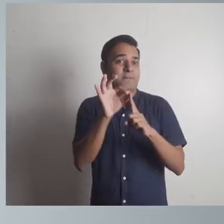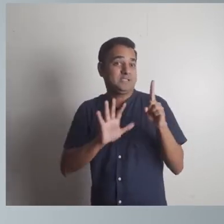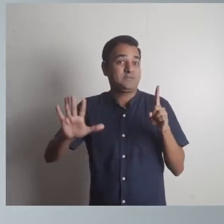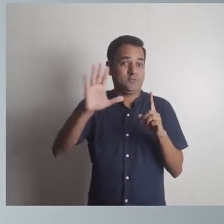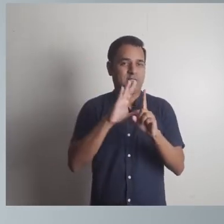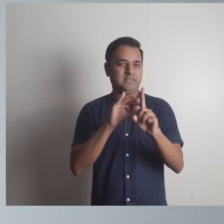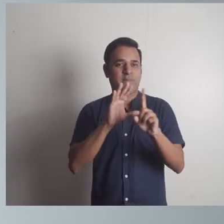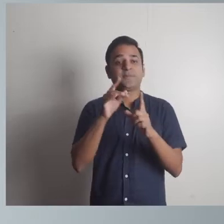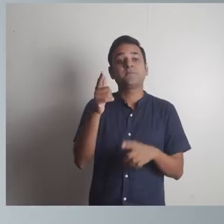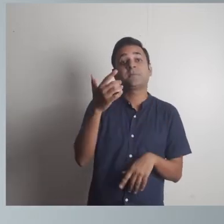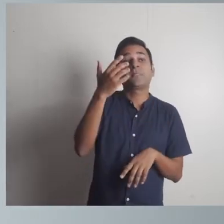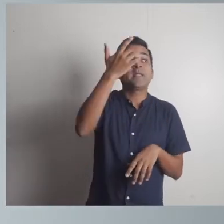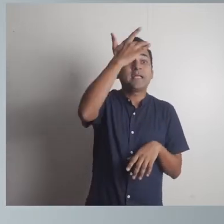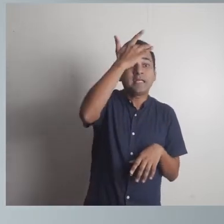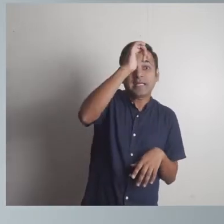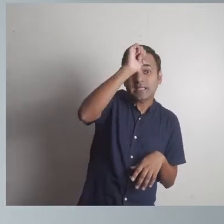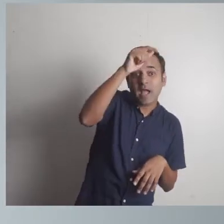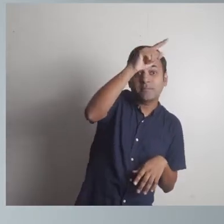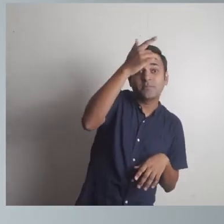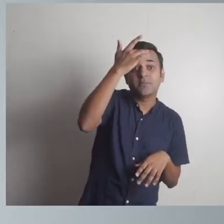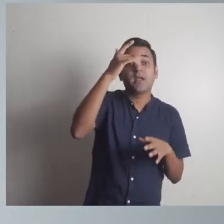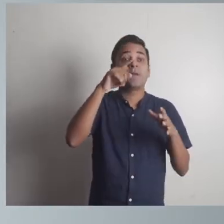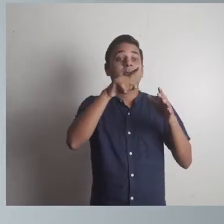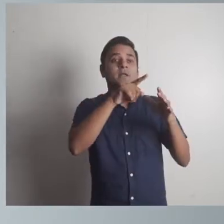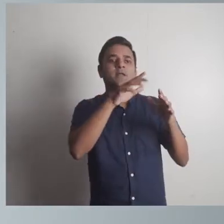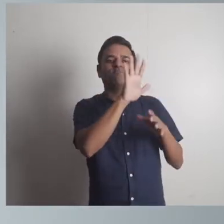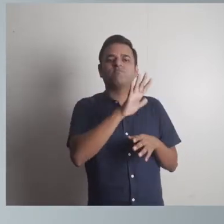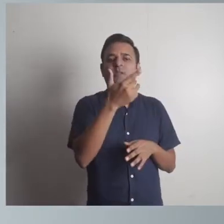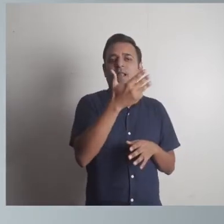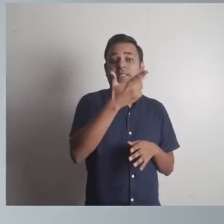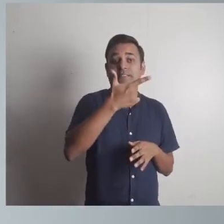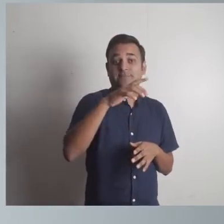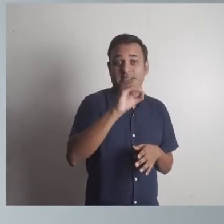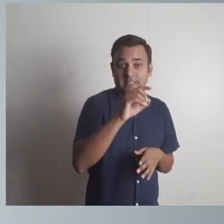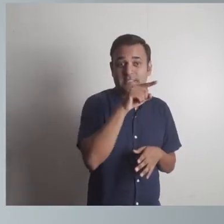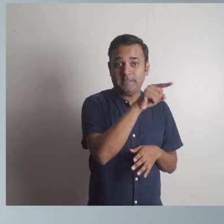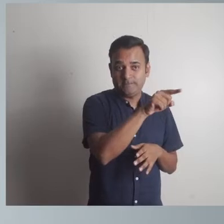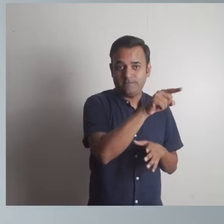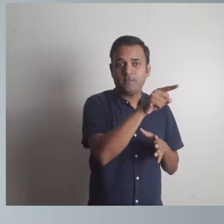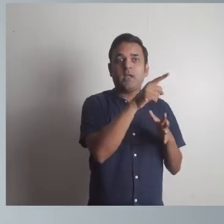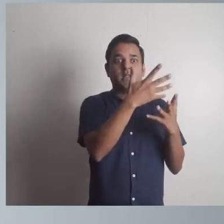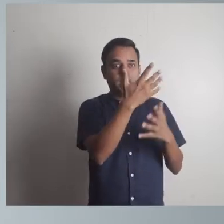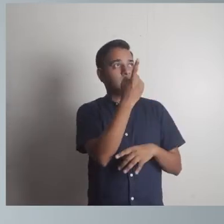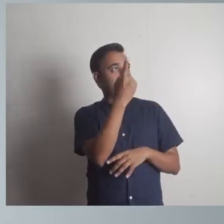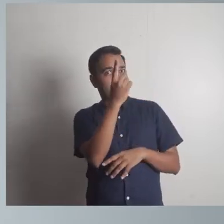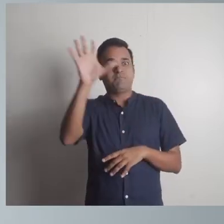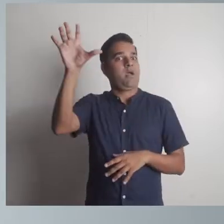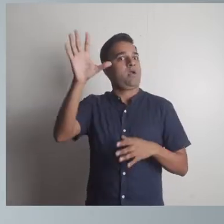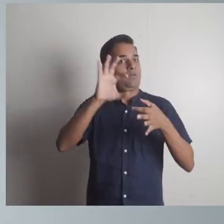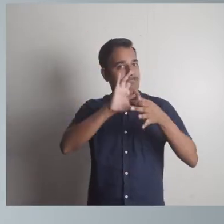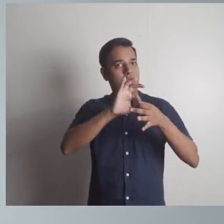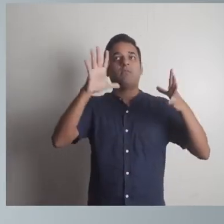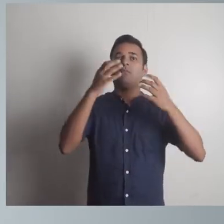and others, they will tell you that for them, they are still living in a colonized environment. So if you're in West